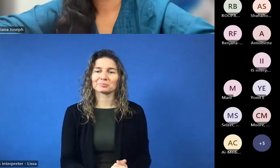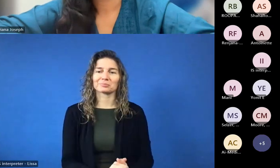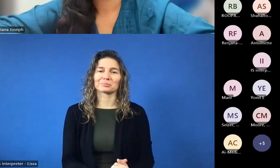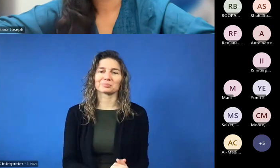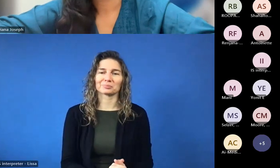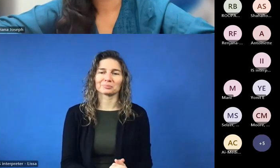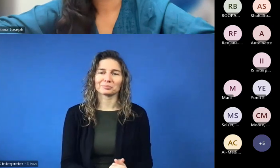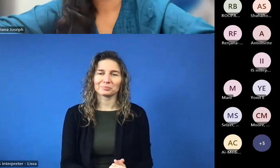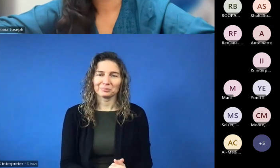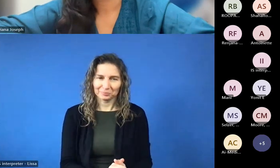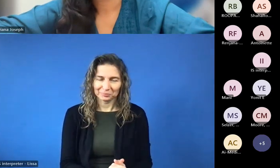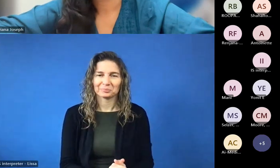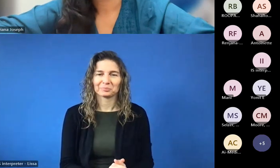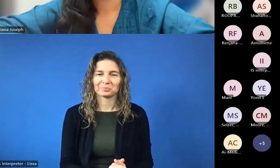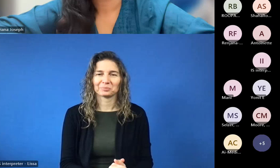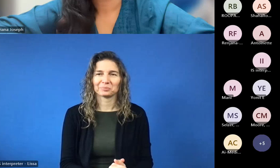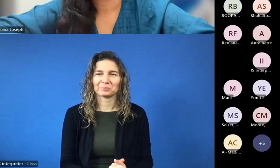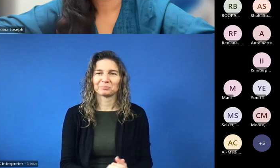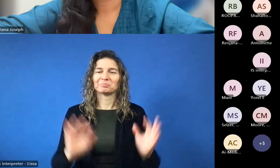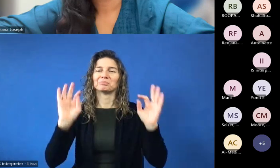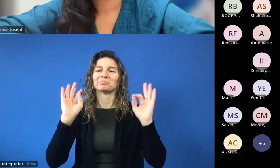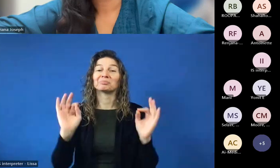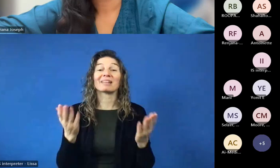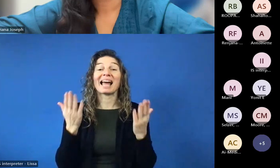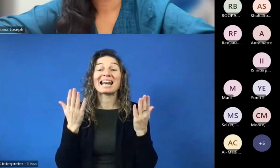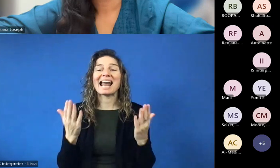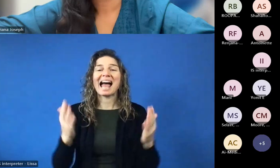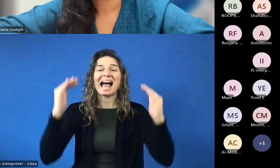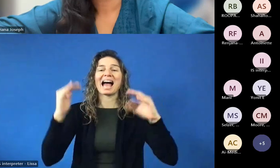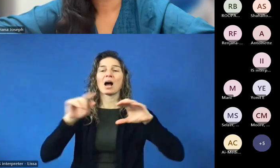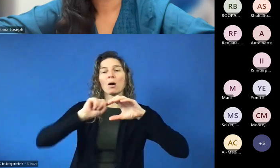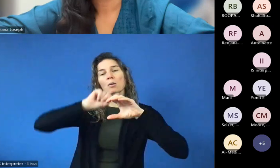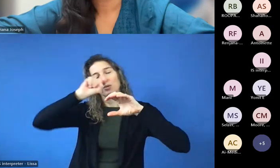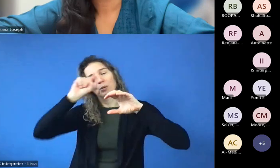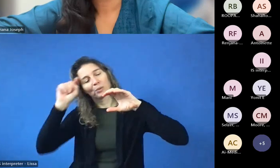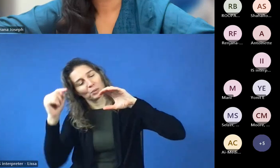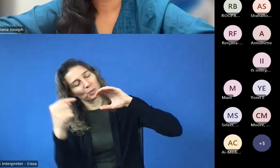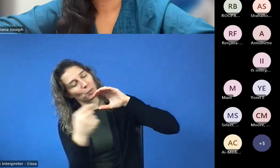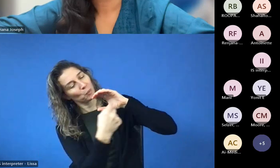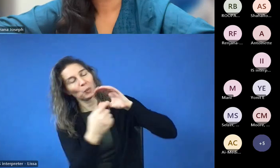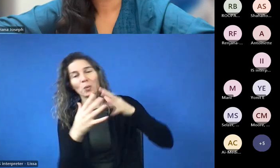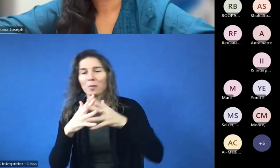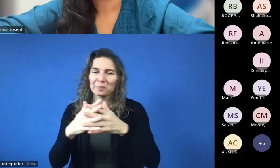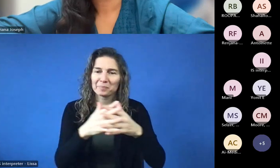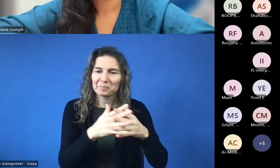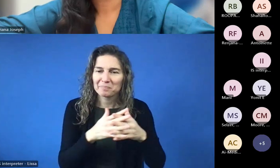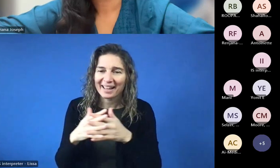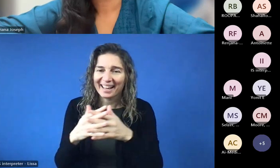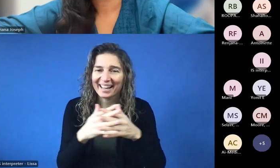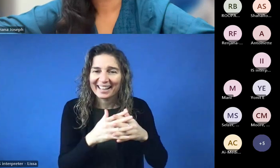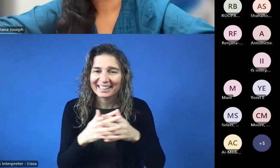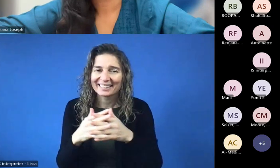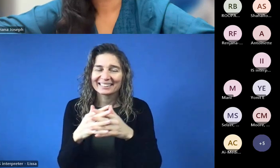I would like to go all around the globe to the US, to Kate Miller,